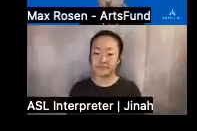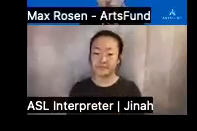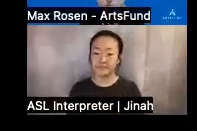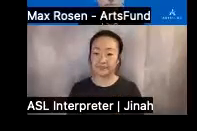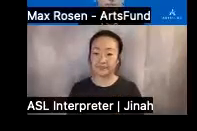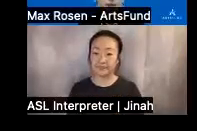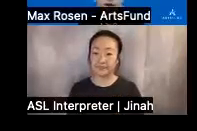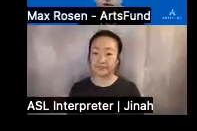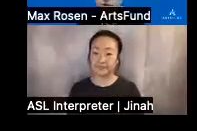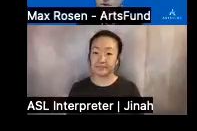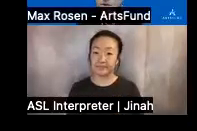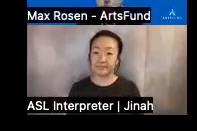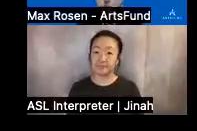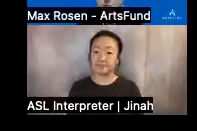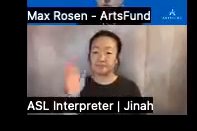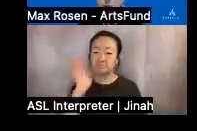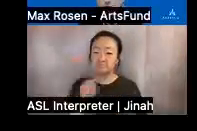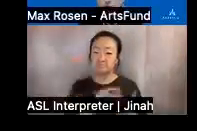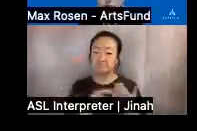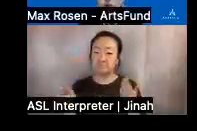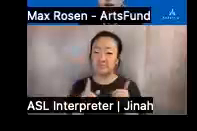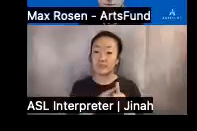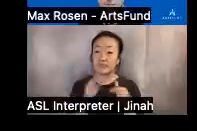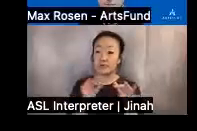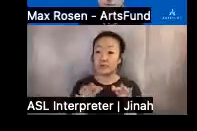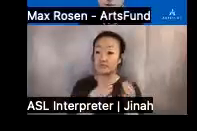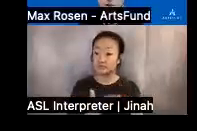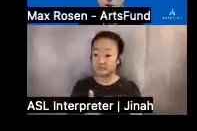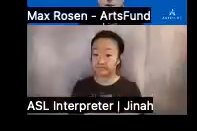form. I'll read through the first definition we provide,